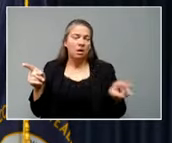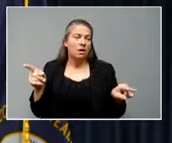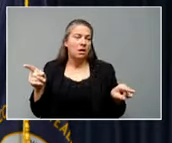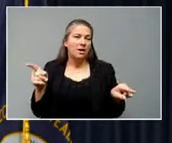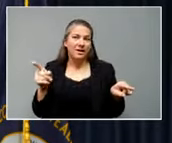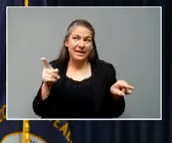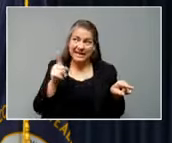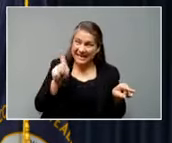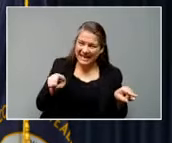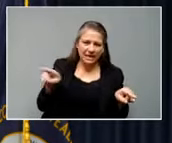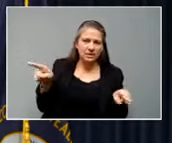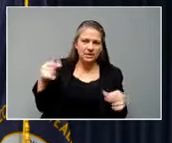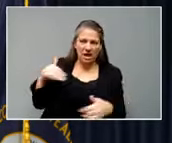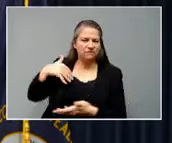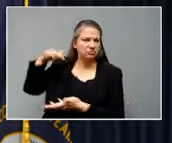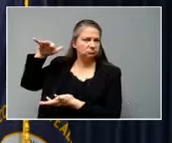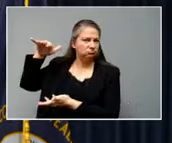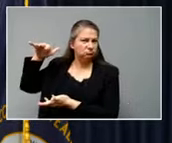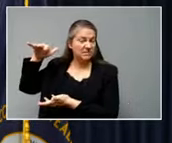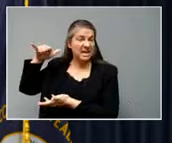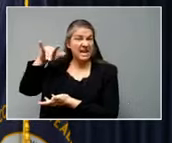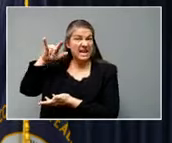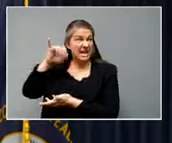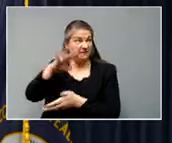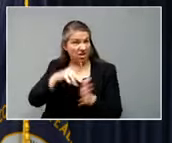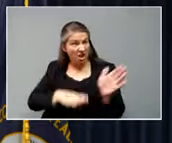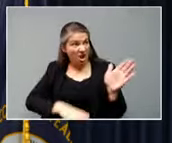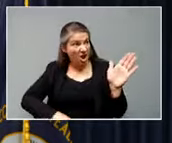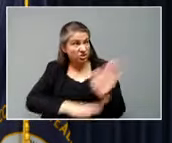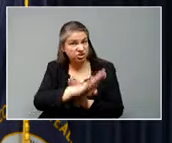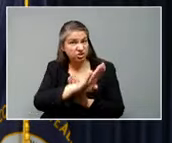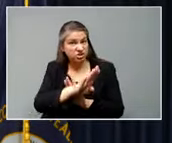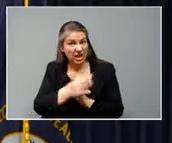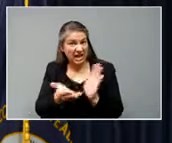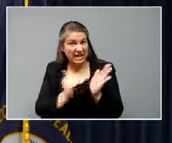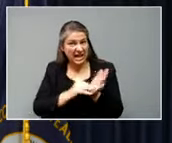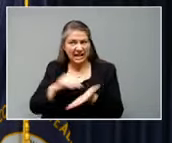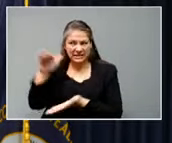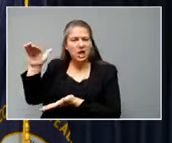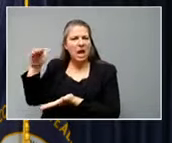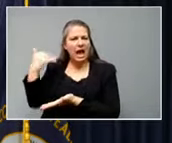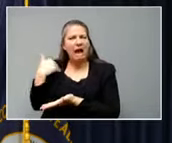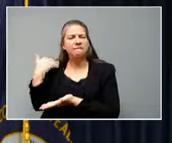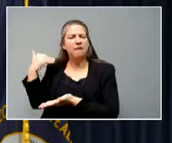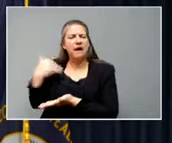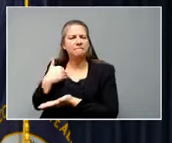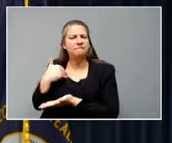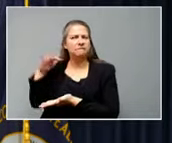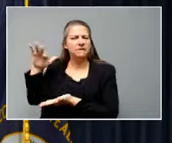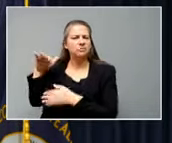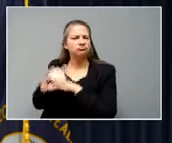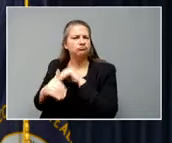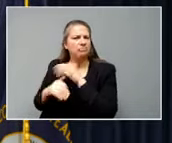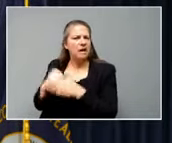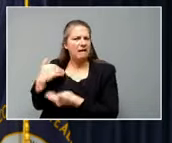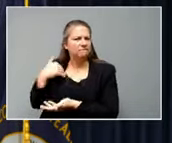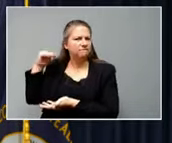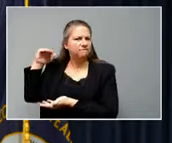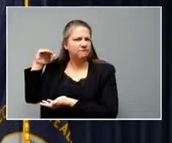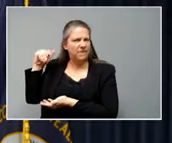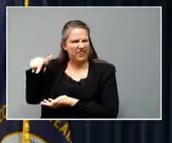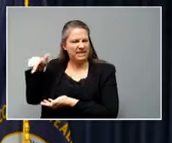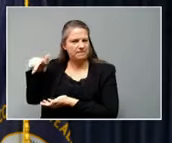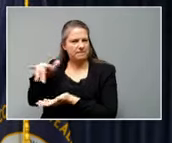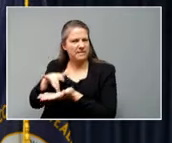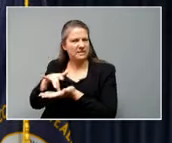before, there wouldn't be close to enough nationwide. So again, it's a good reminder that right